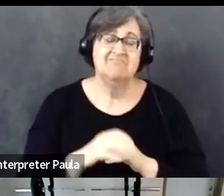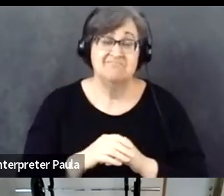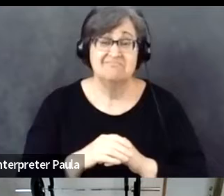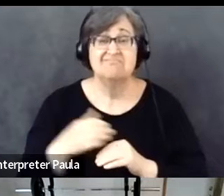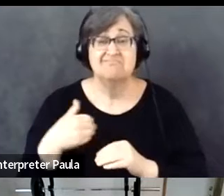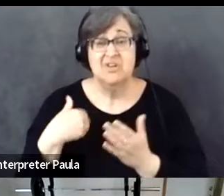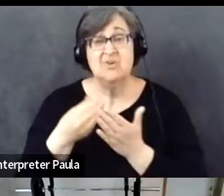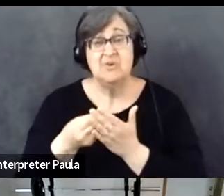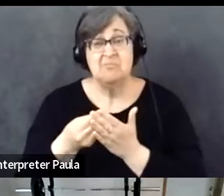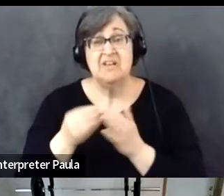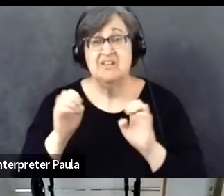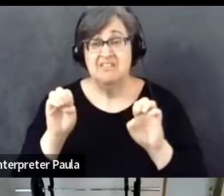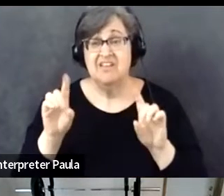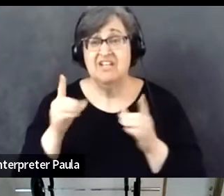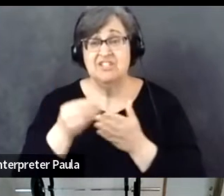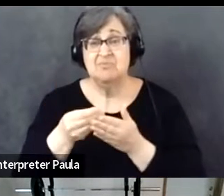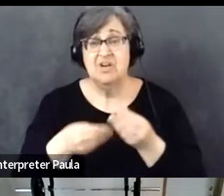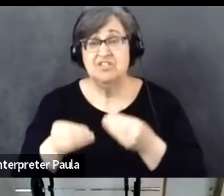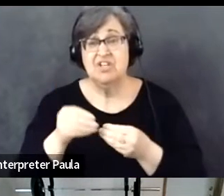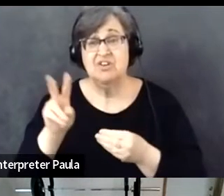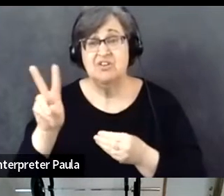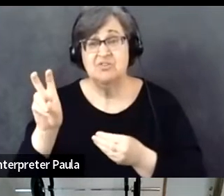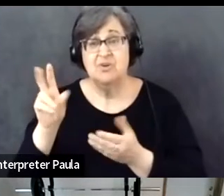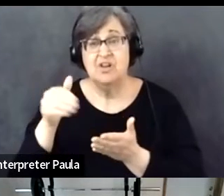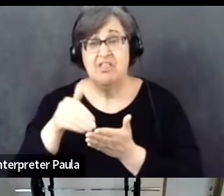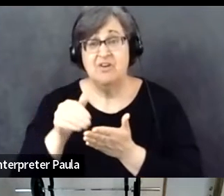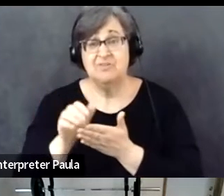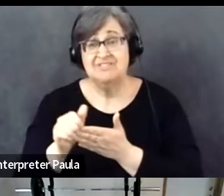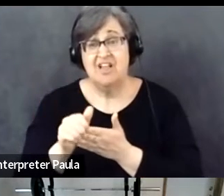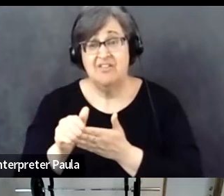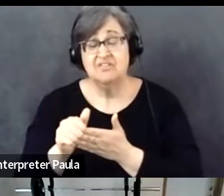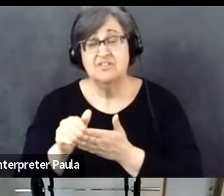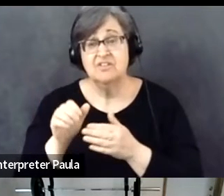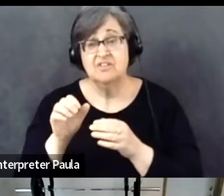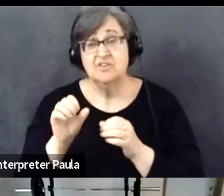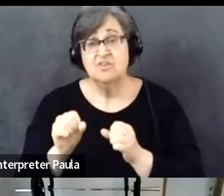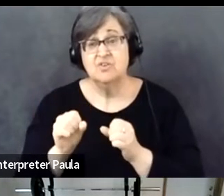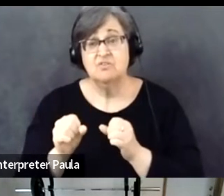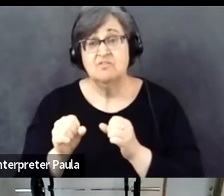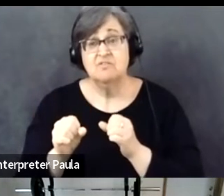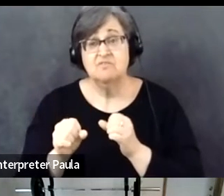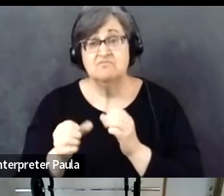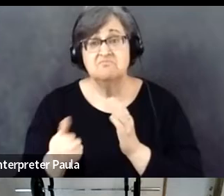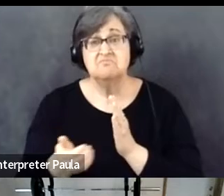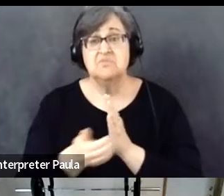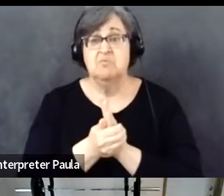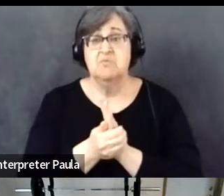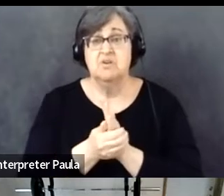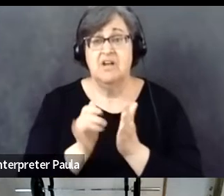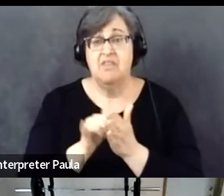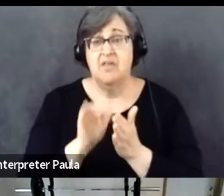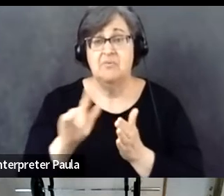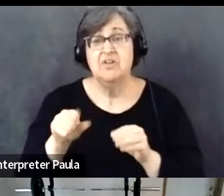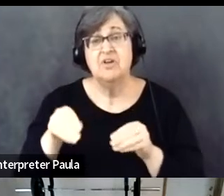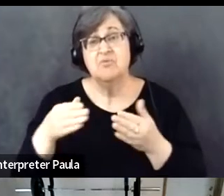in the education budget, $200,000 that would have accompanied this bill to